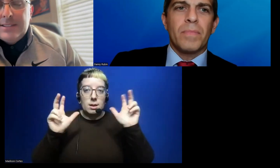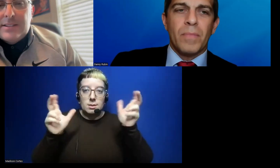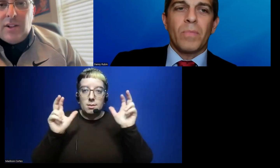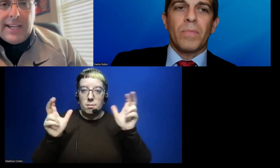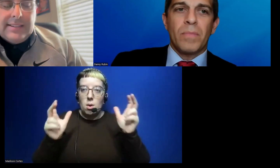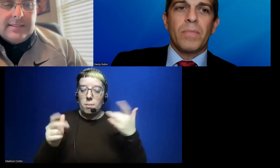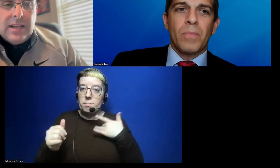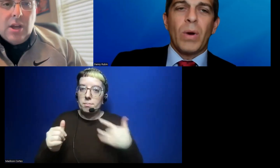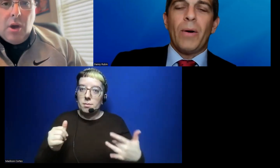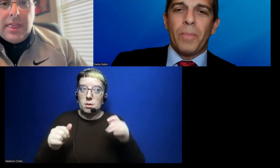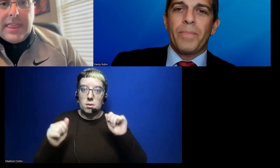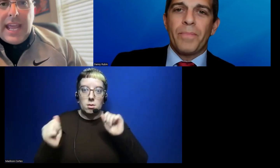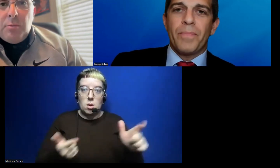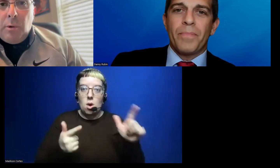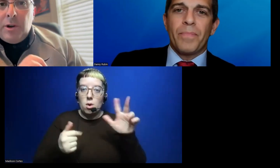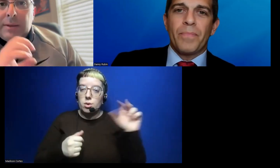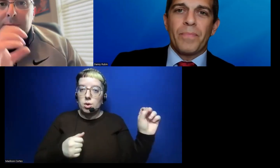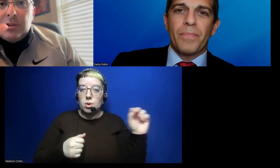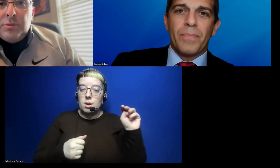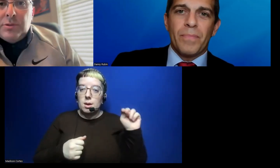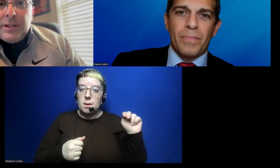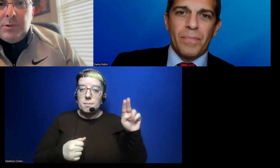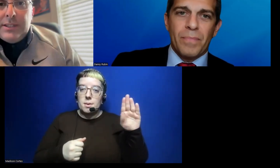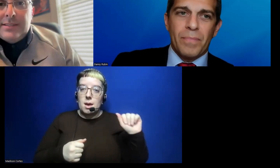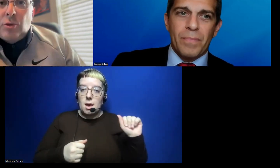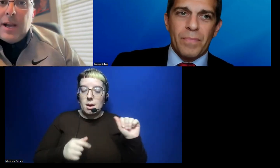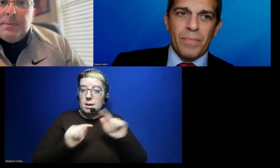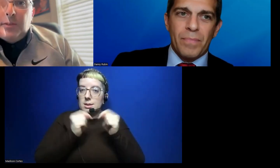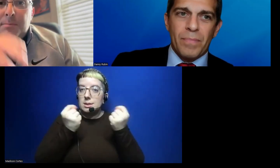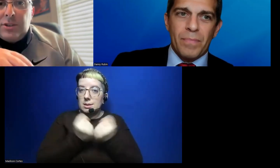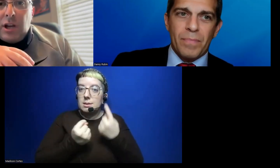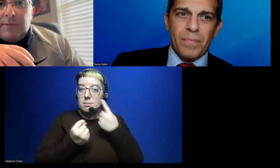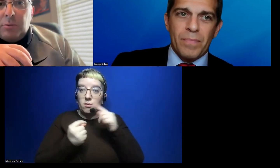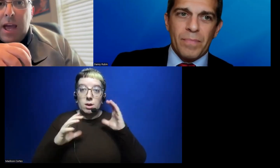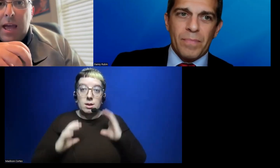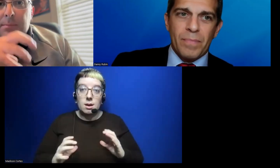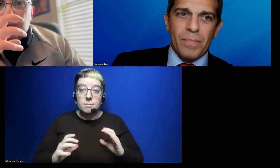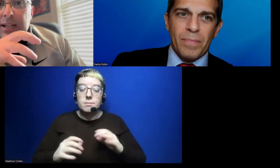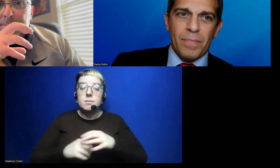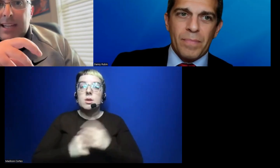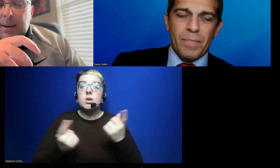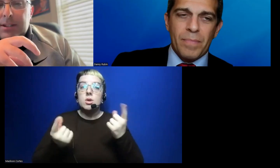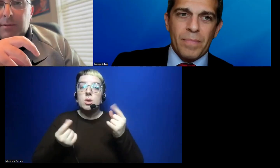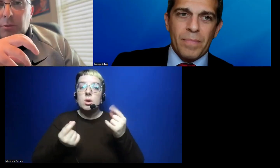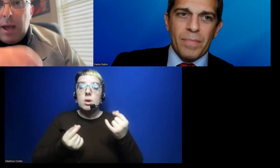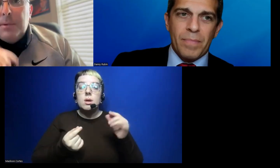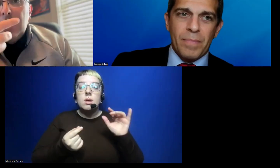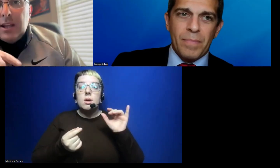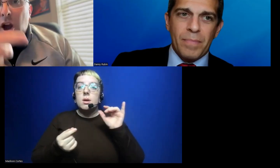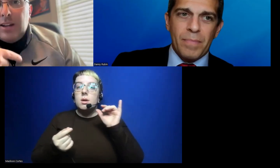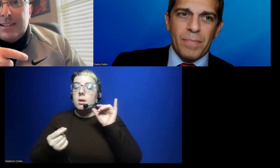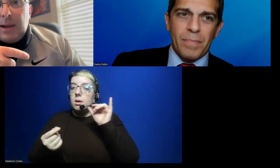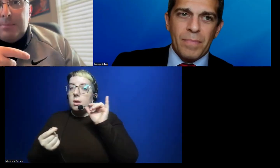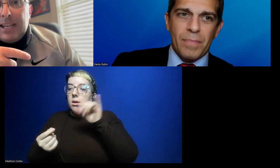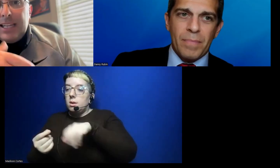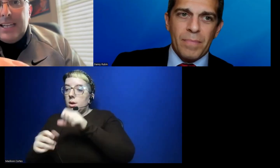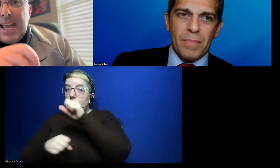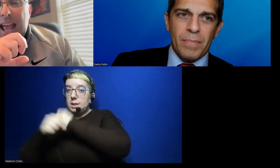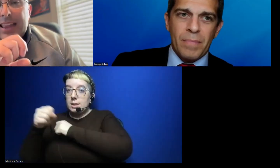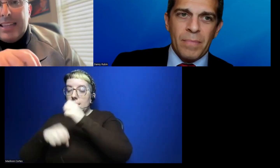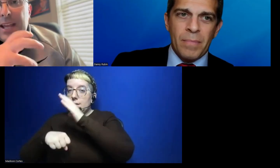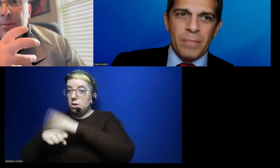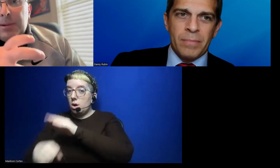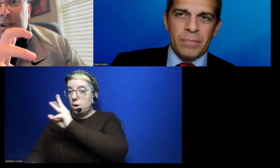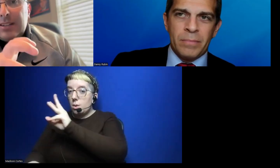NBA teams as clients. What we were able to do is we would scrape information off the web, scrape stats off the web, constantly update